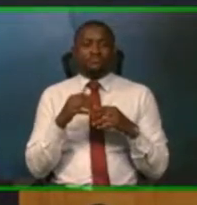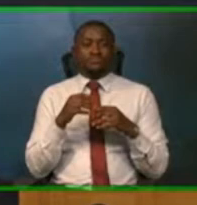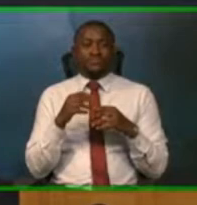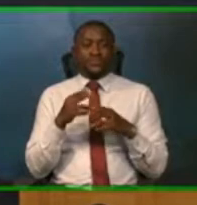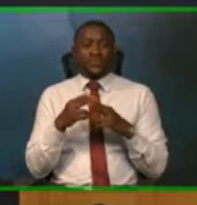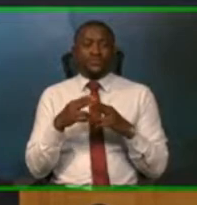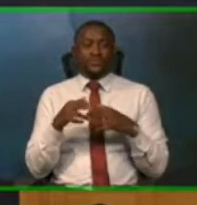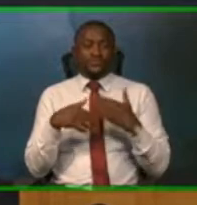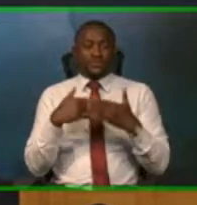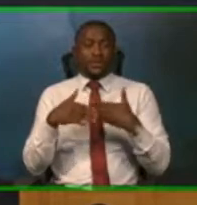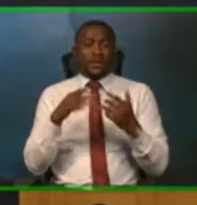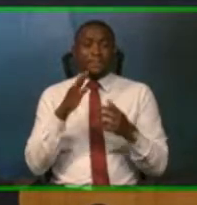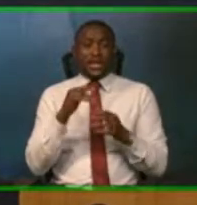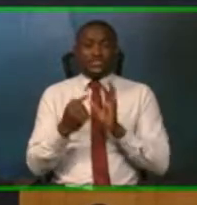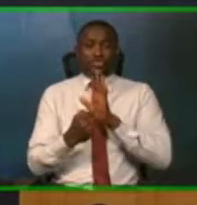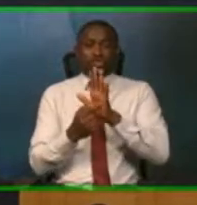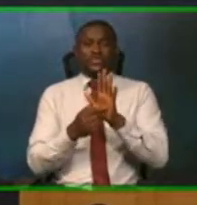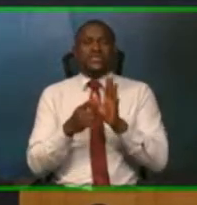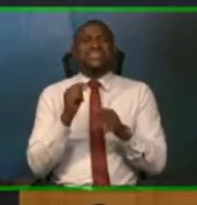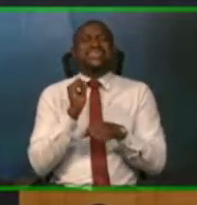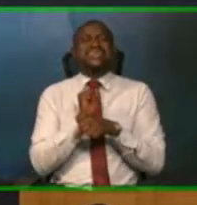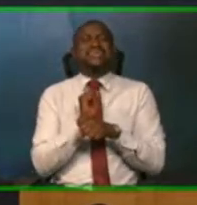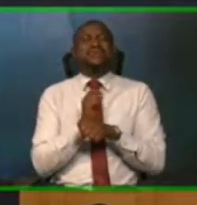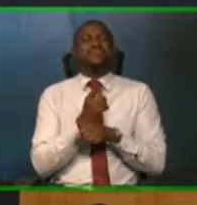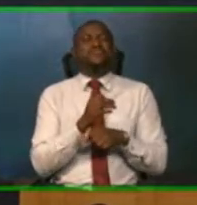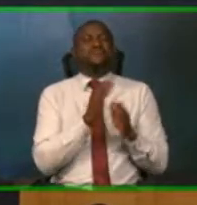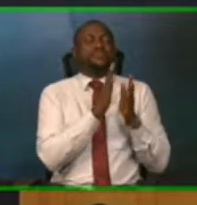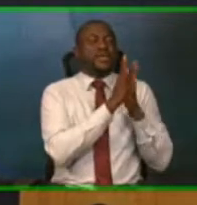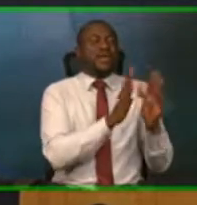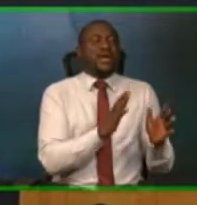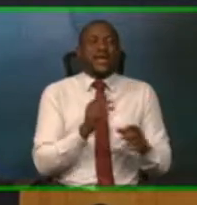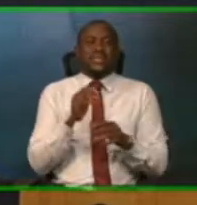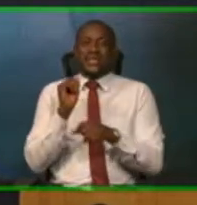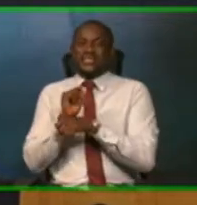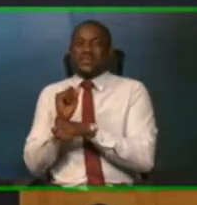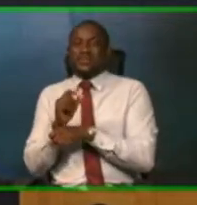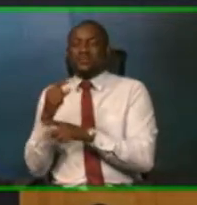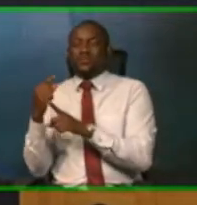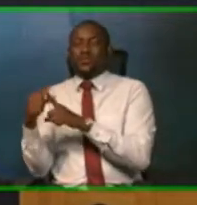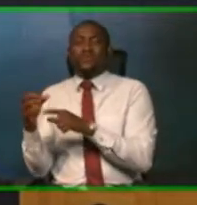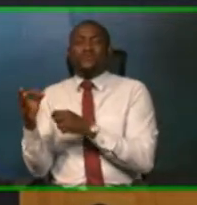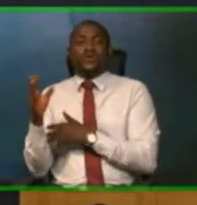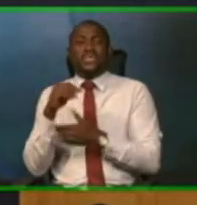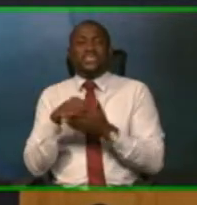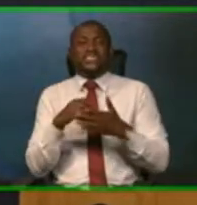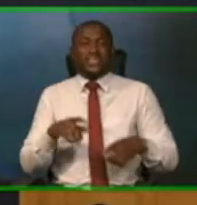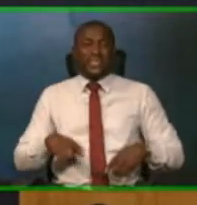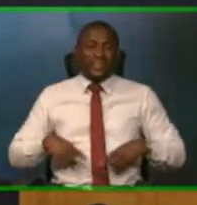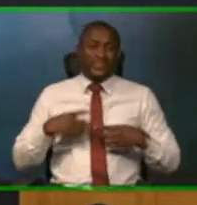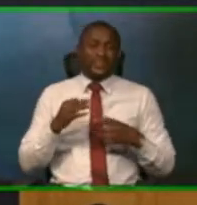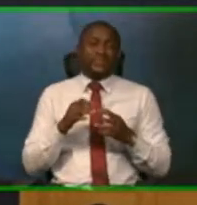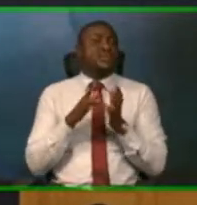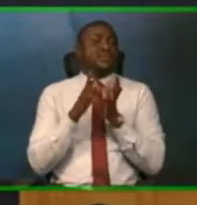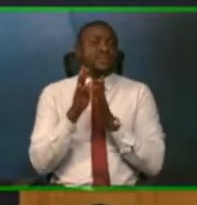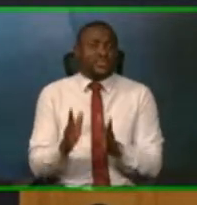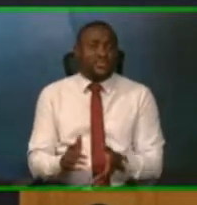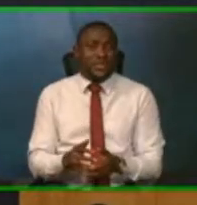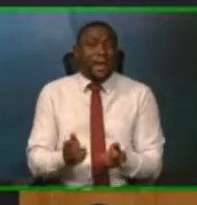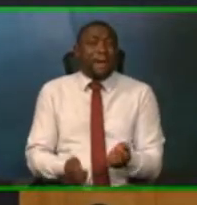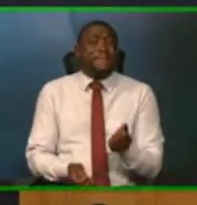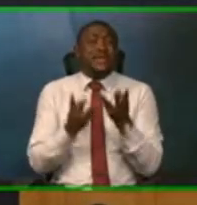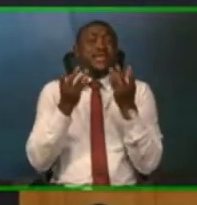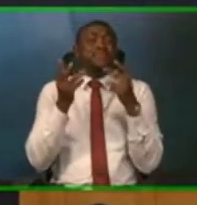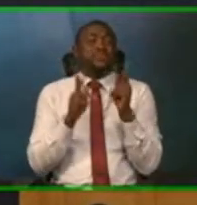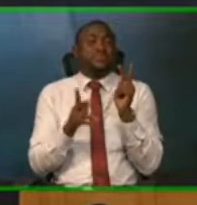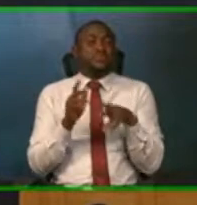the assignment of prayer and the assignment of the word of God in the life of a believer. Most people do not